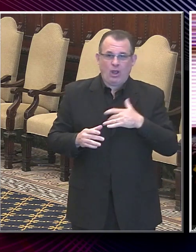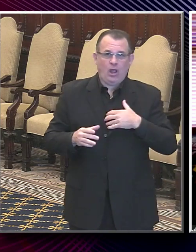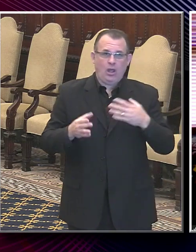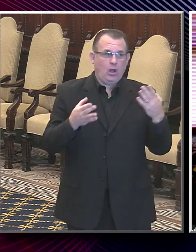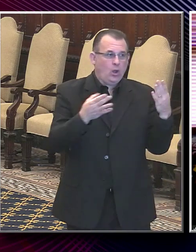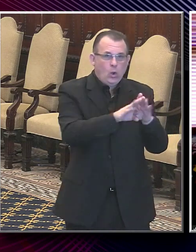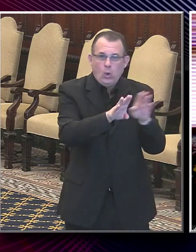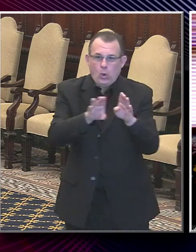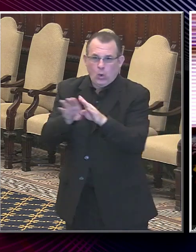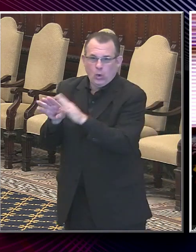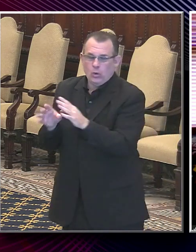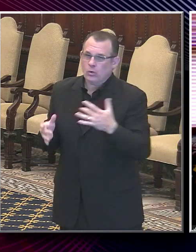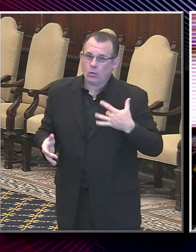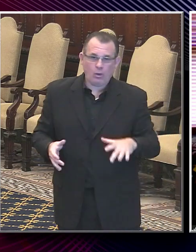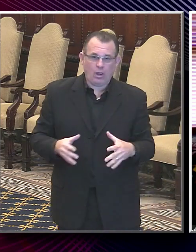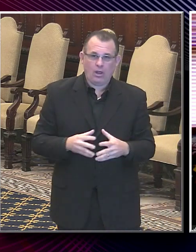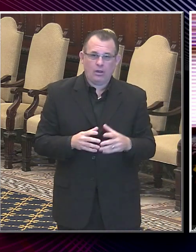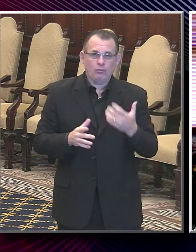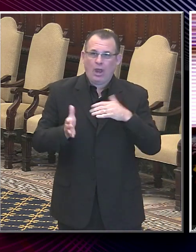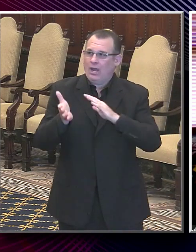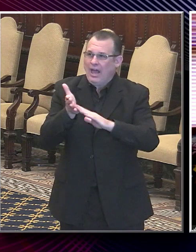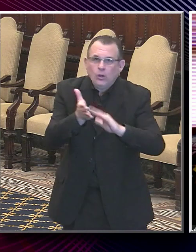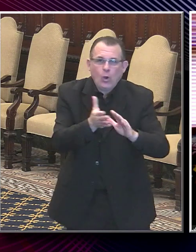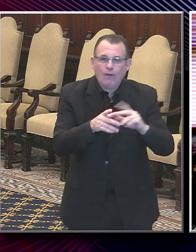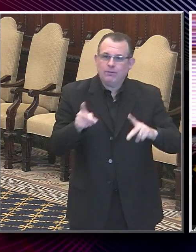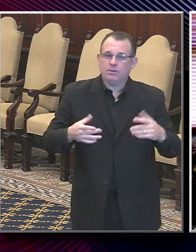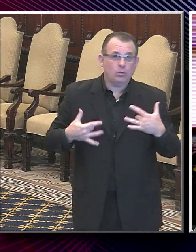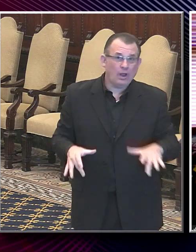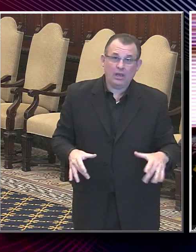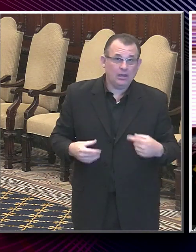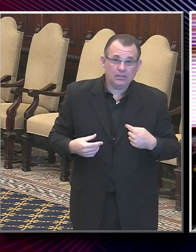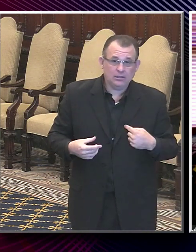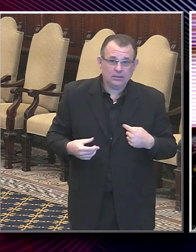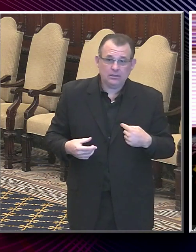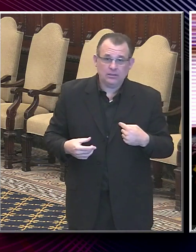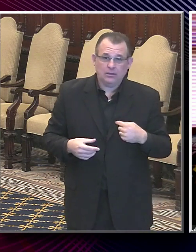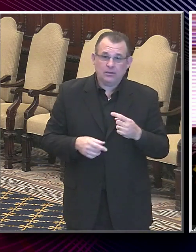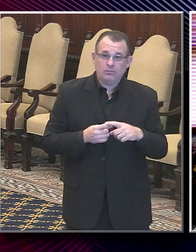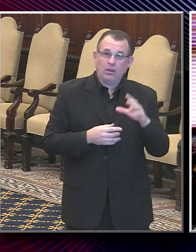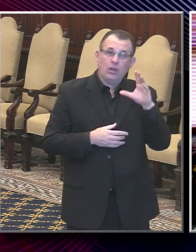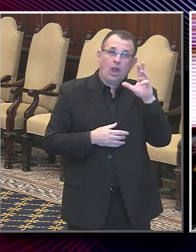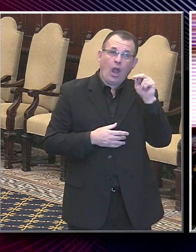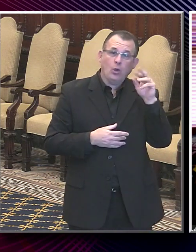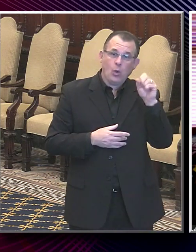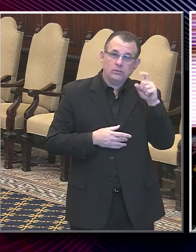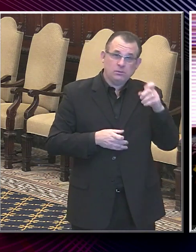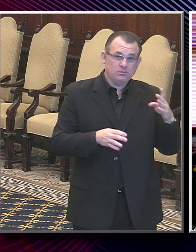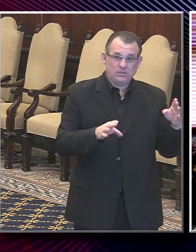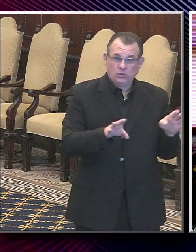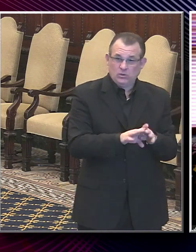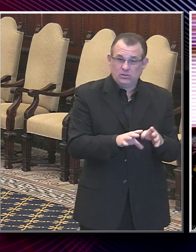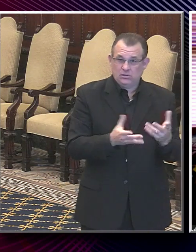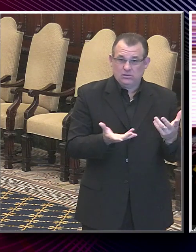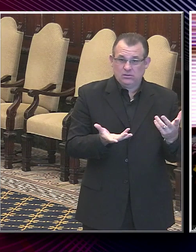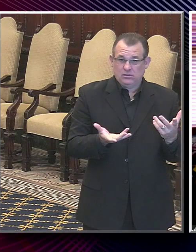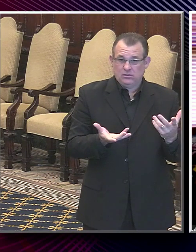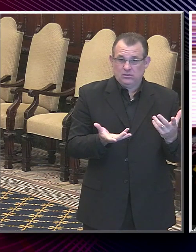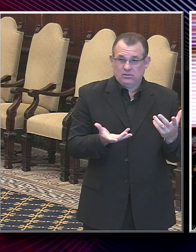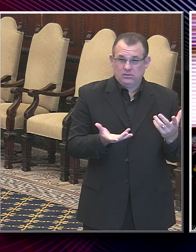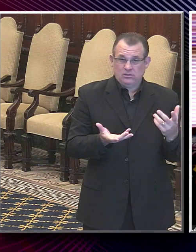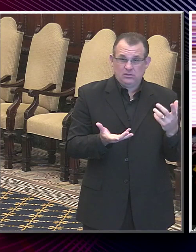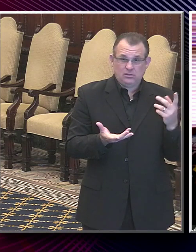eliminate a lot of the arts and culture issues. But I don't know what else to say other than we have a $650 million